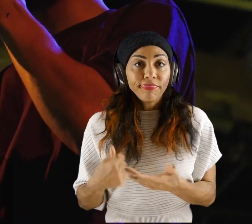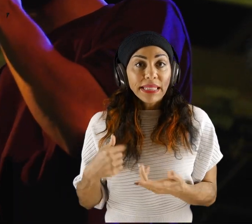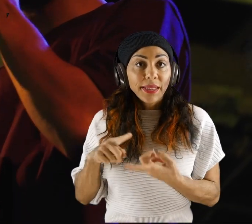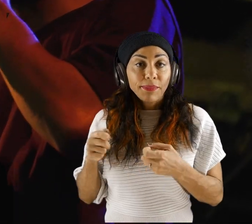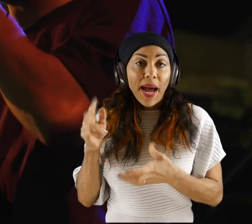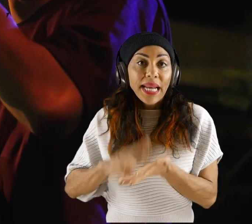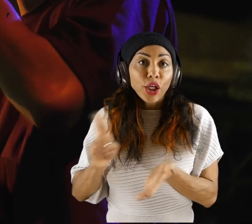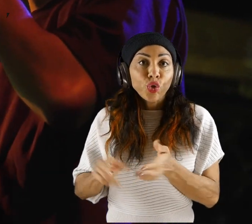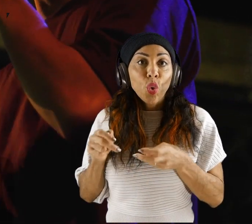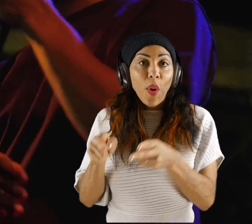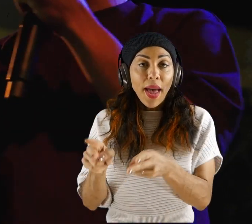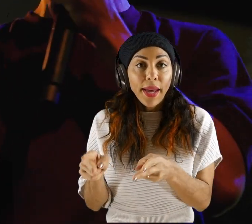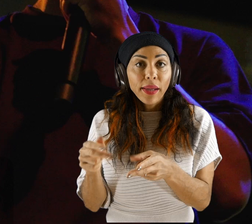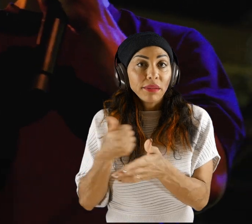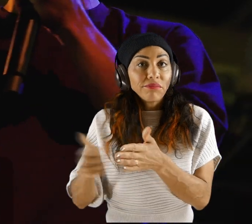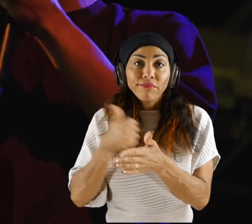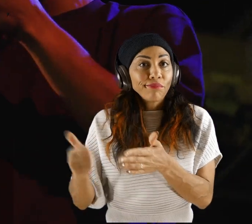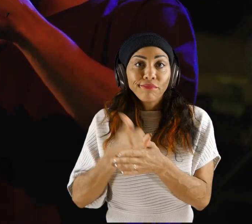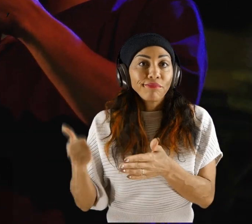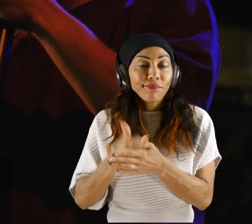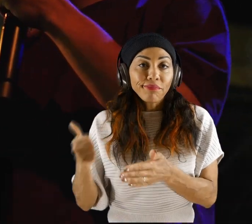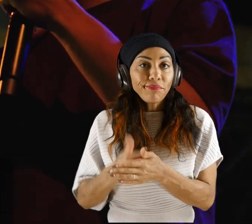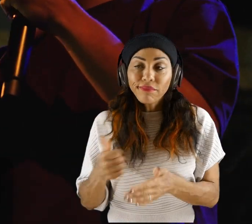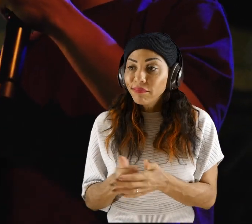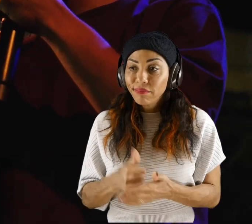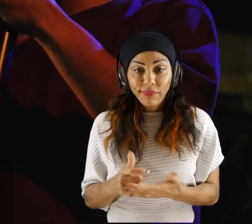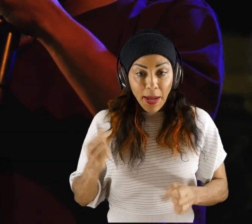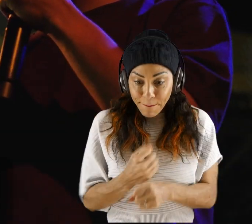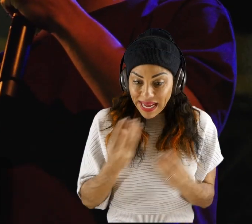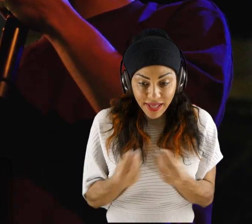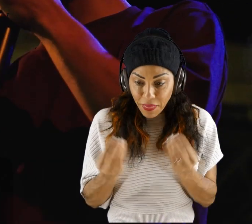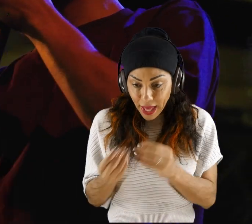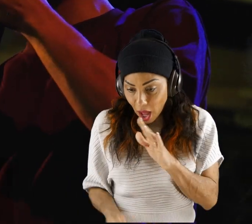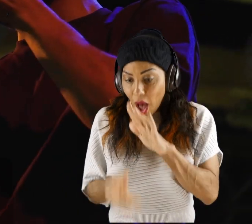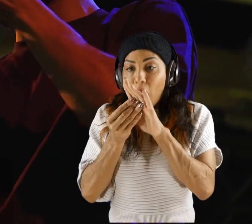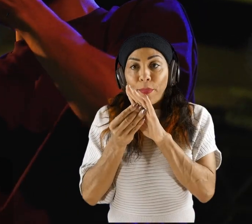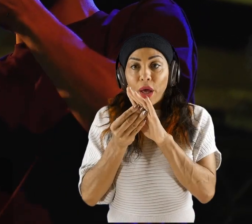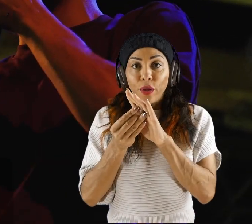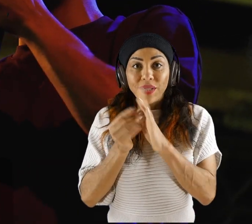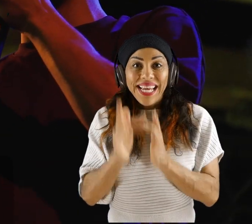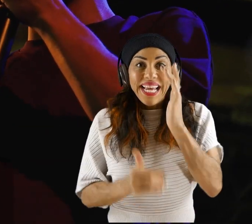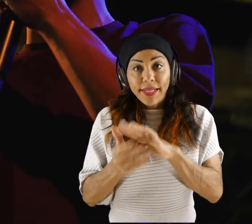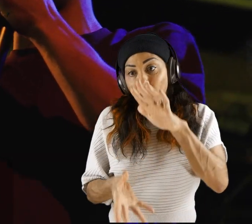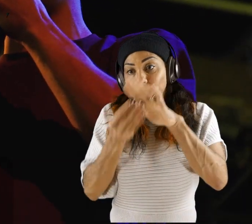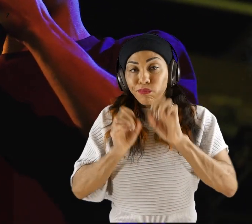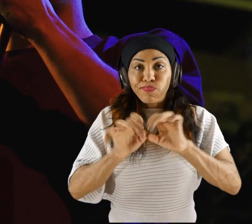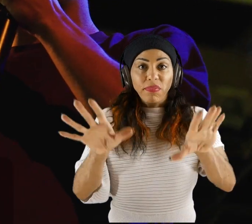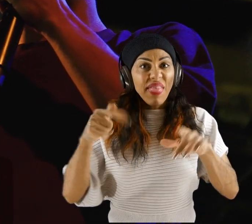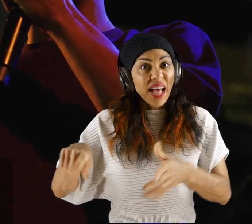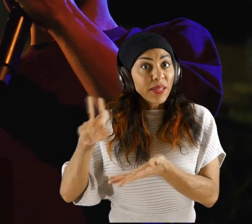like that's the most organic thing. Like just being able to make something, load out, record it, put it on the internet. That's like, that feels more natural to me